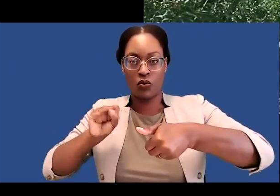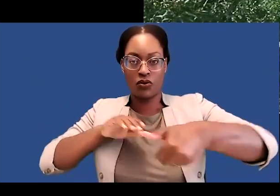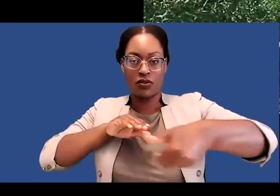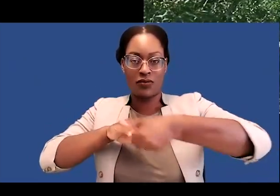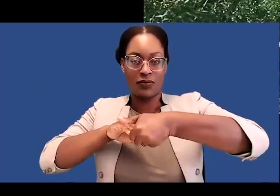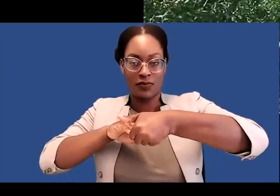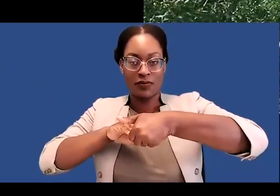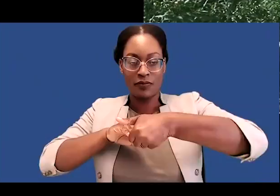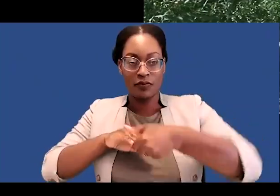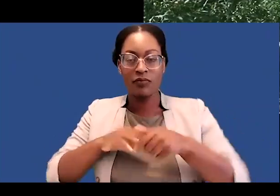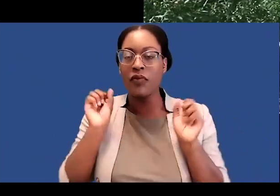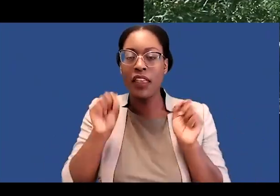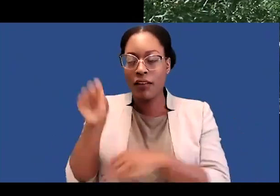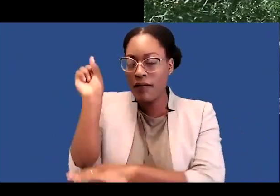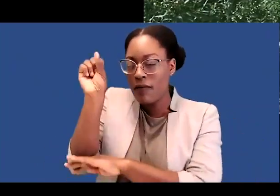here.